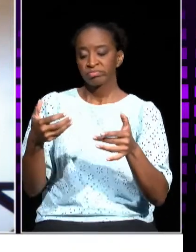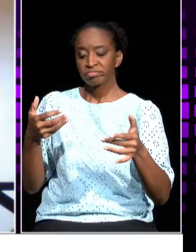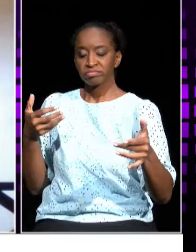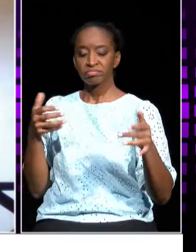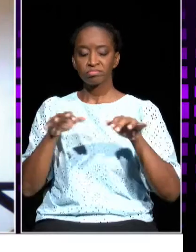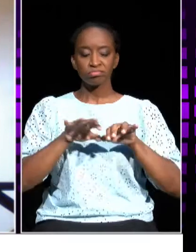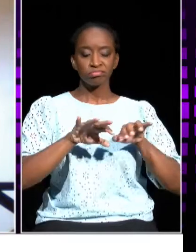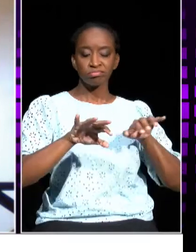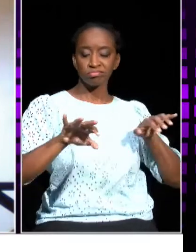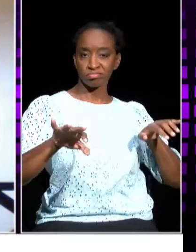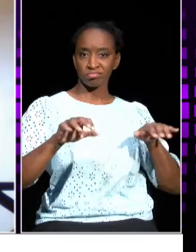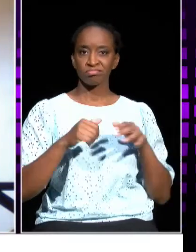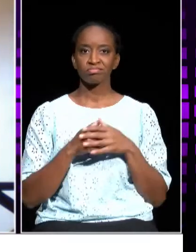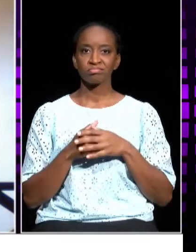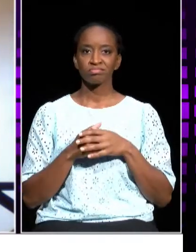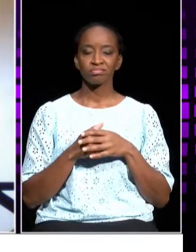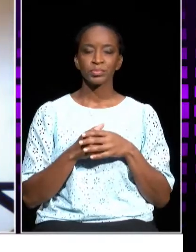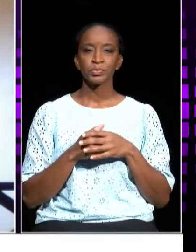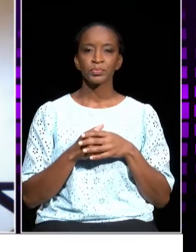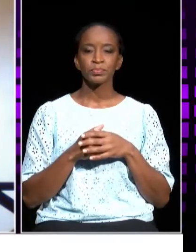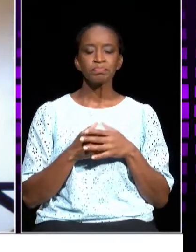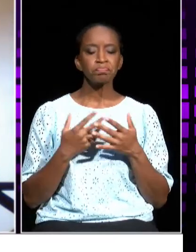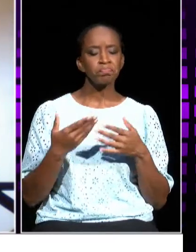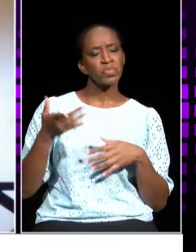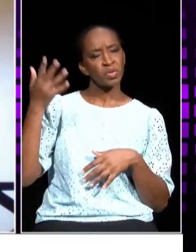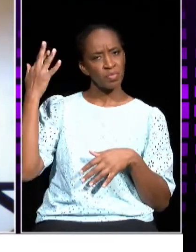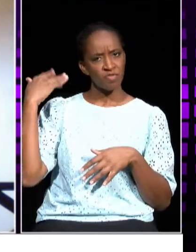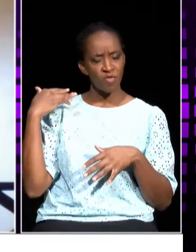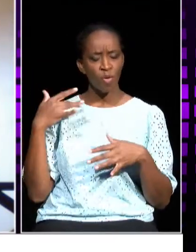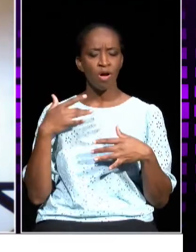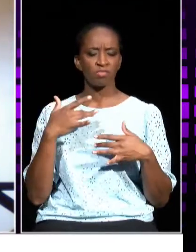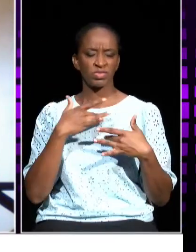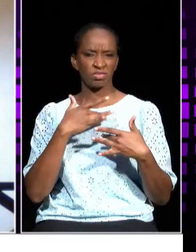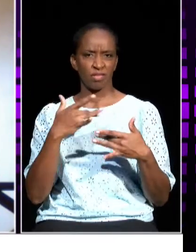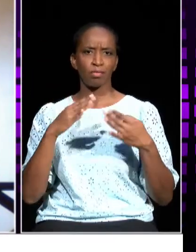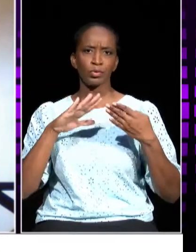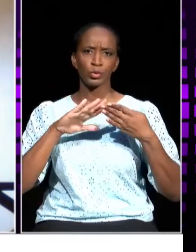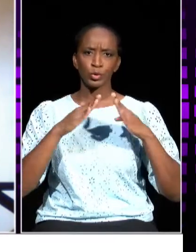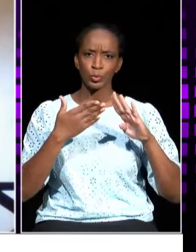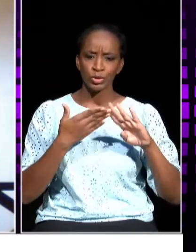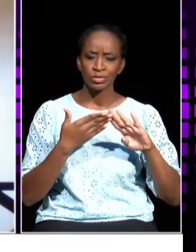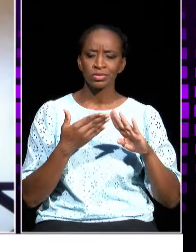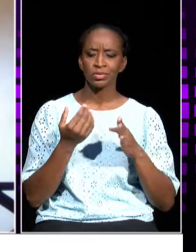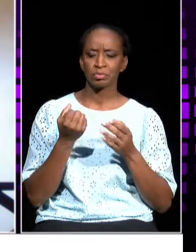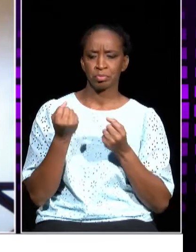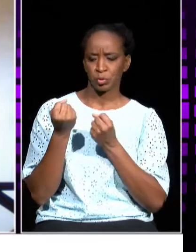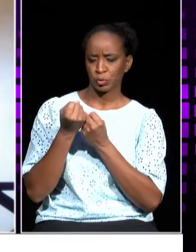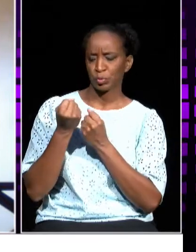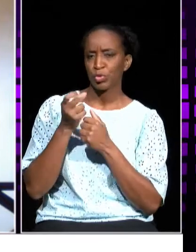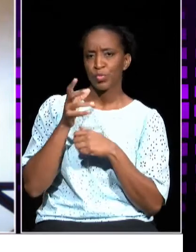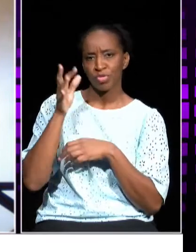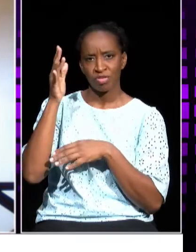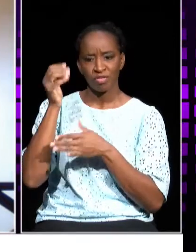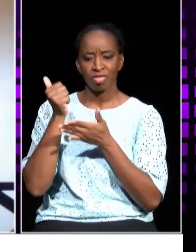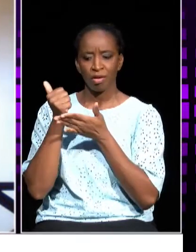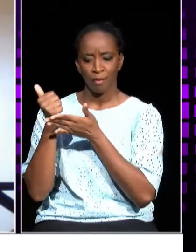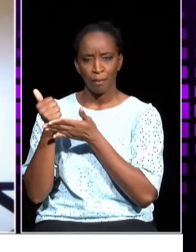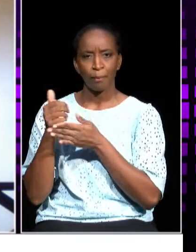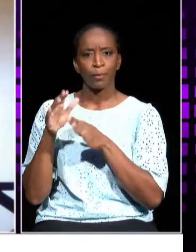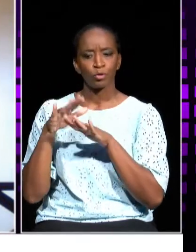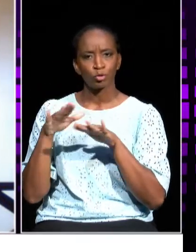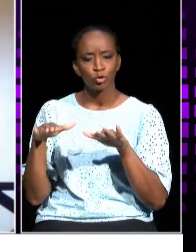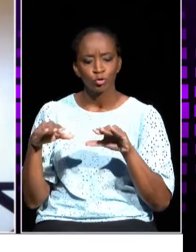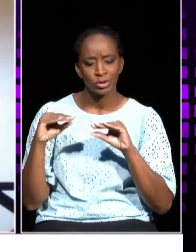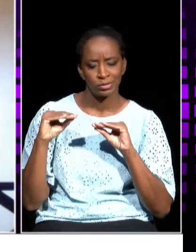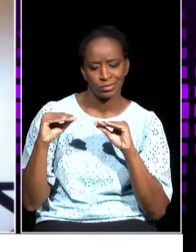from communities looking after children. We've moved away from community activities. We have seen the closure